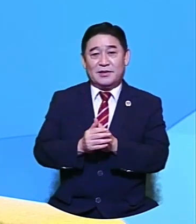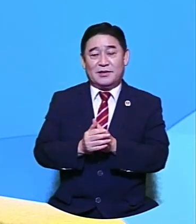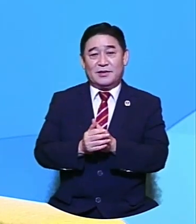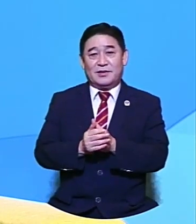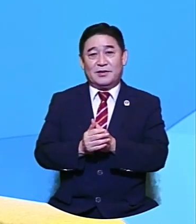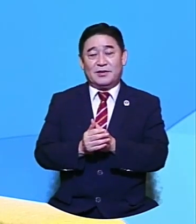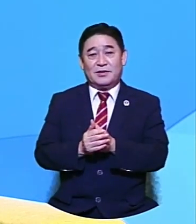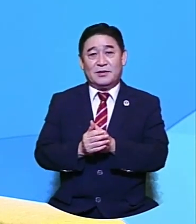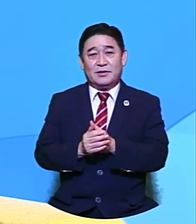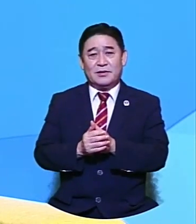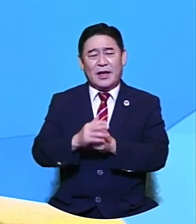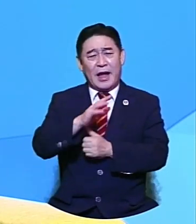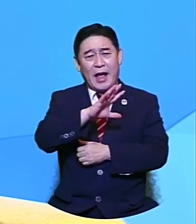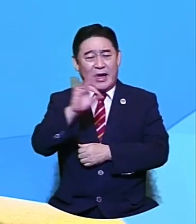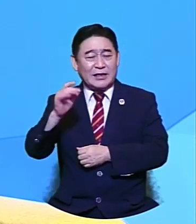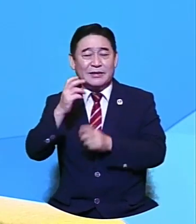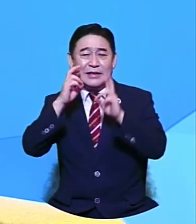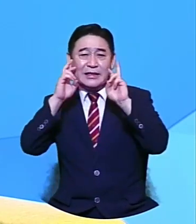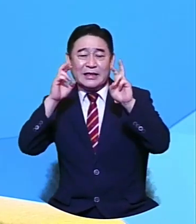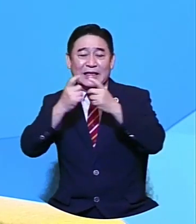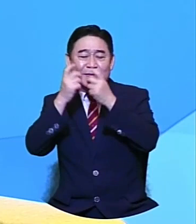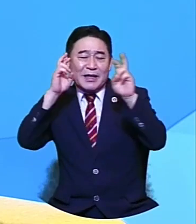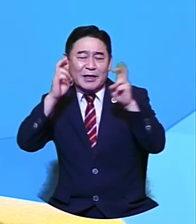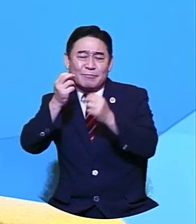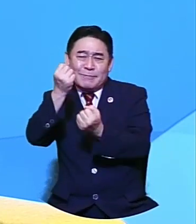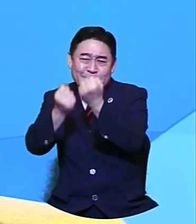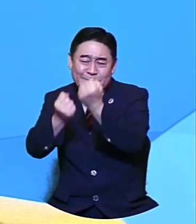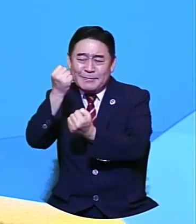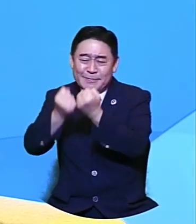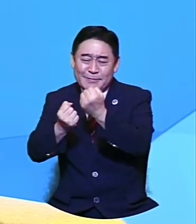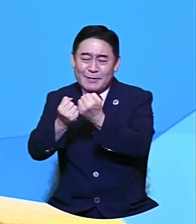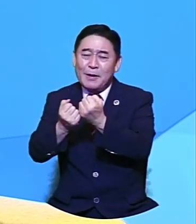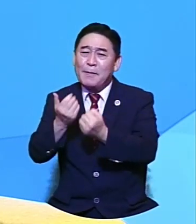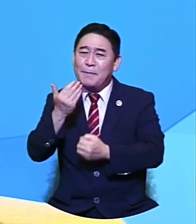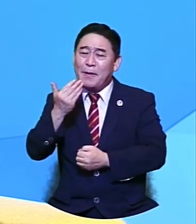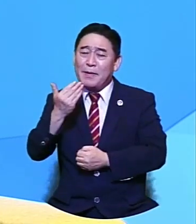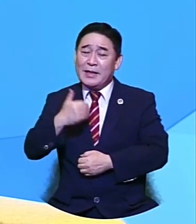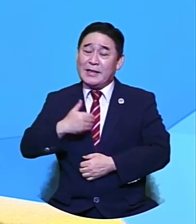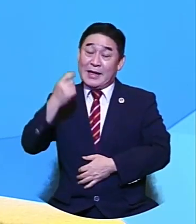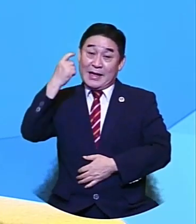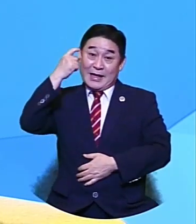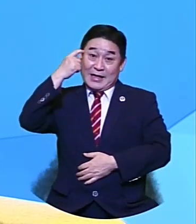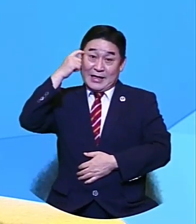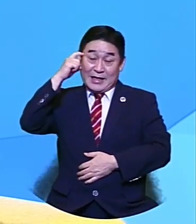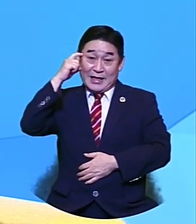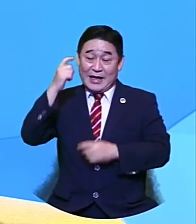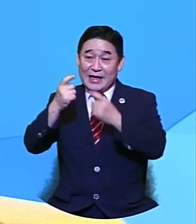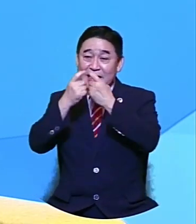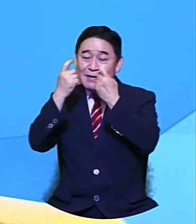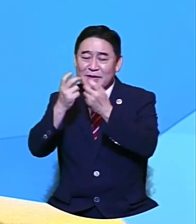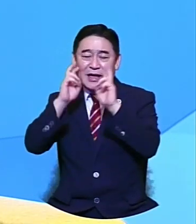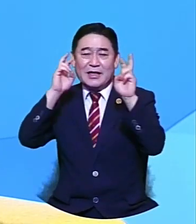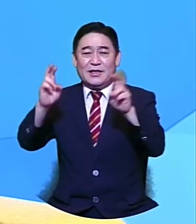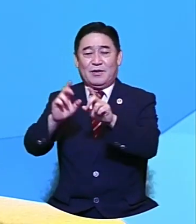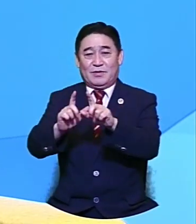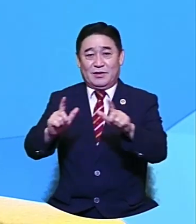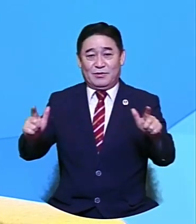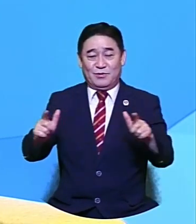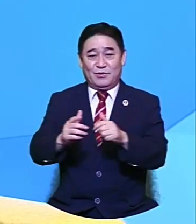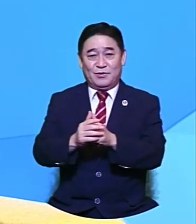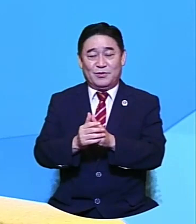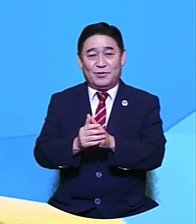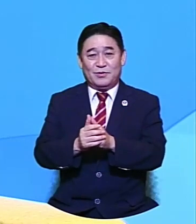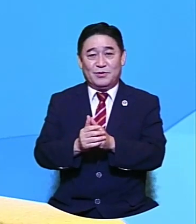them, and in my opinion, that they already recognize it, that the